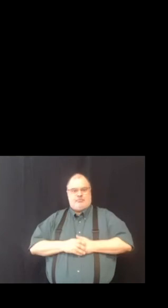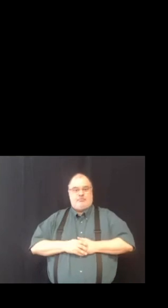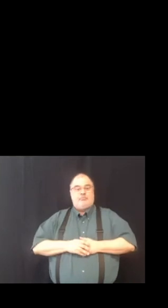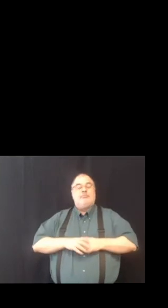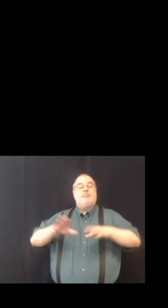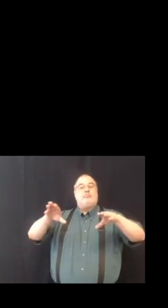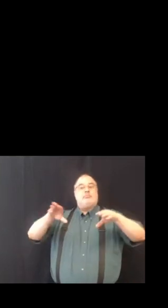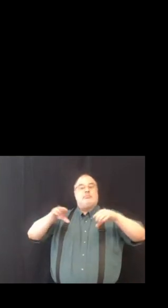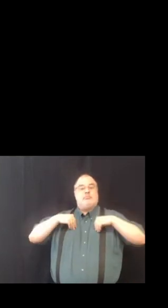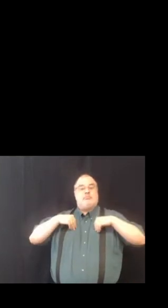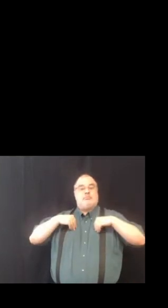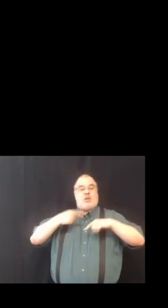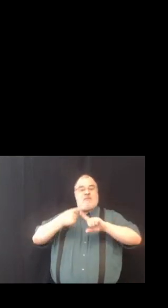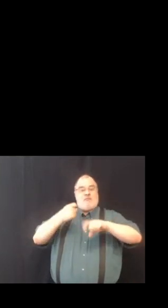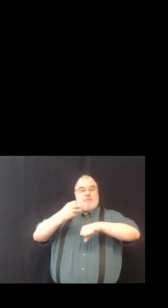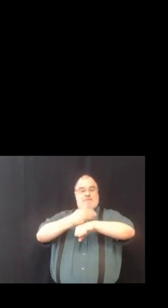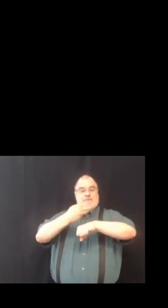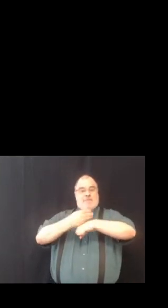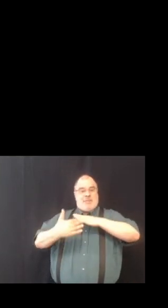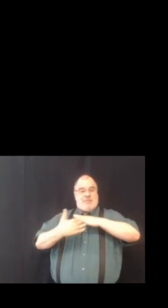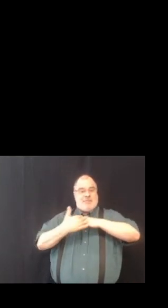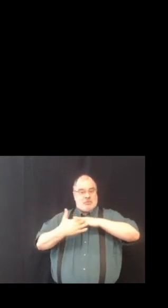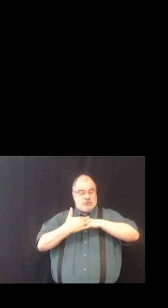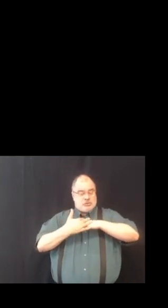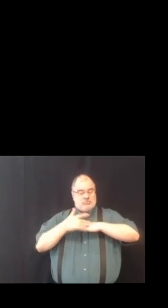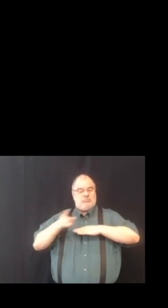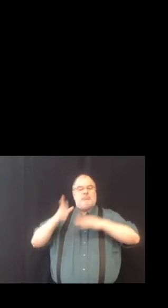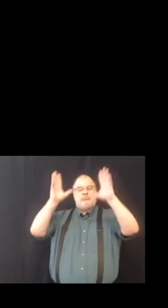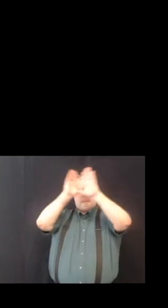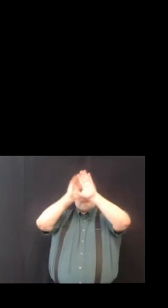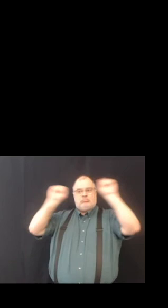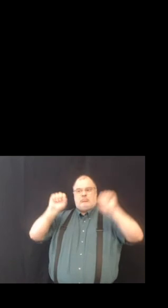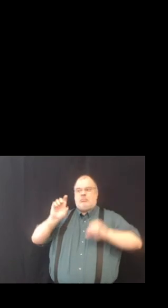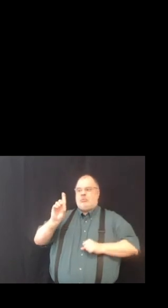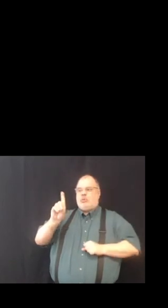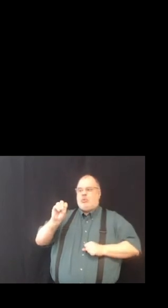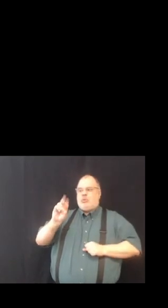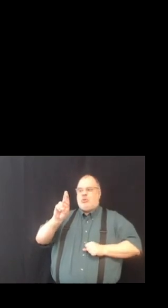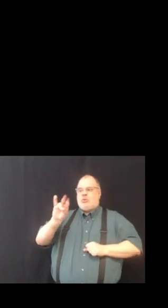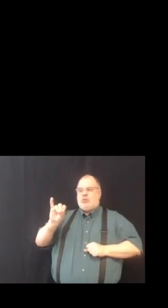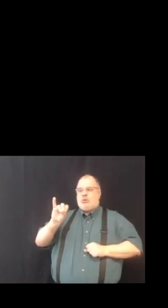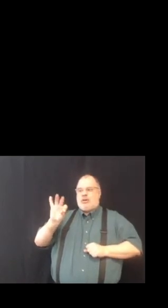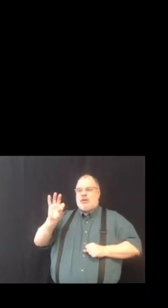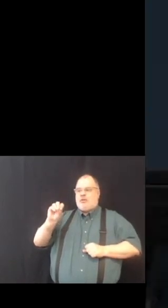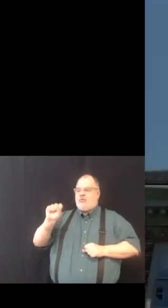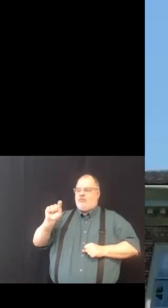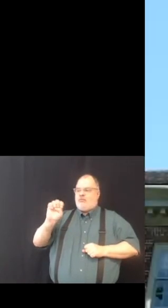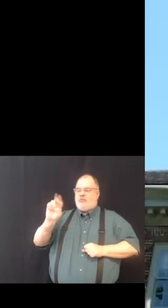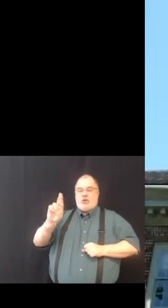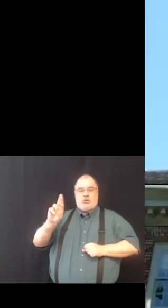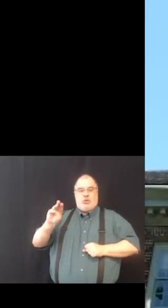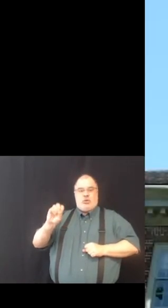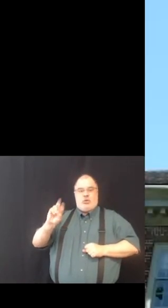this morning from Miami Beach is Florida Bar President Dory Foster Morales.